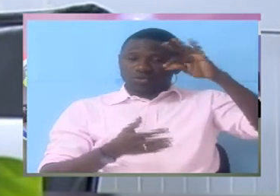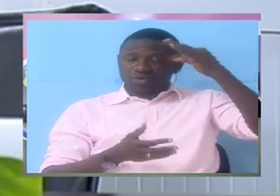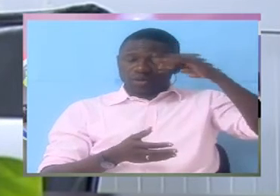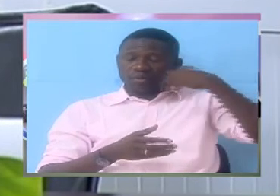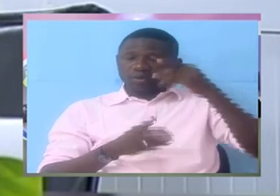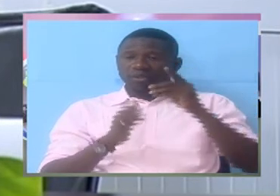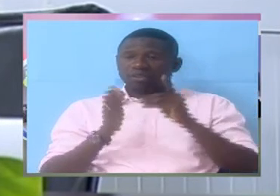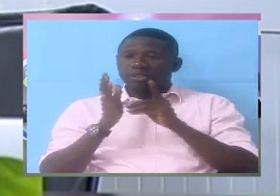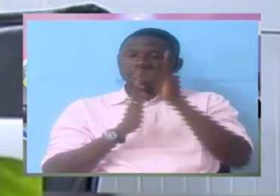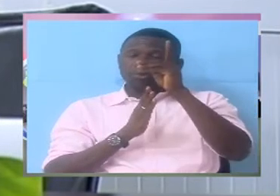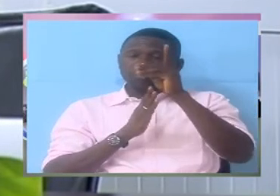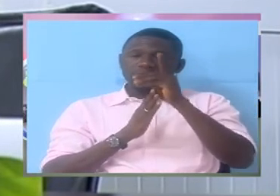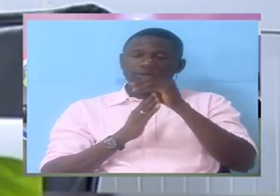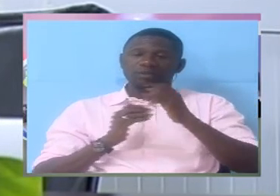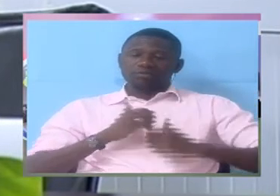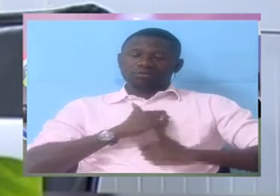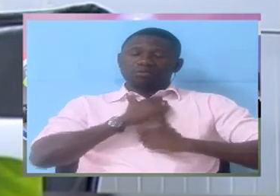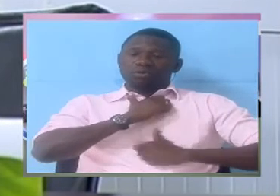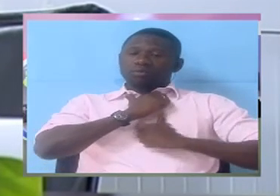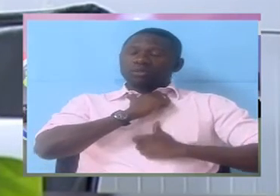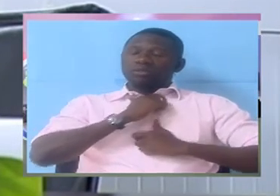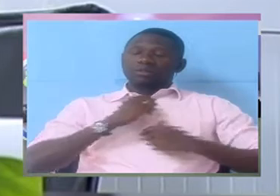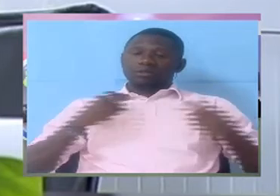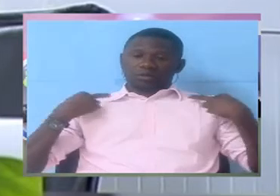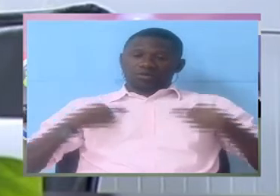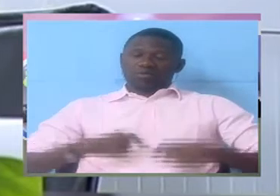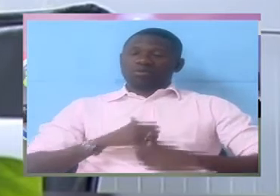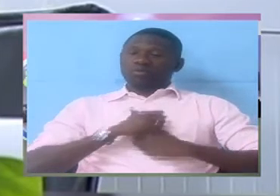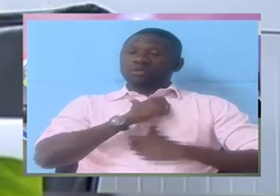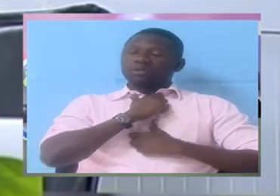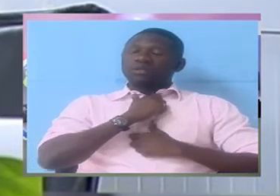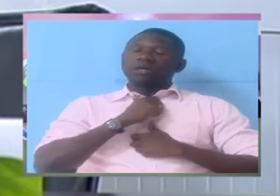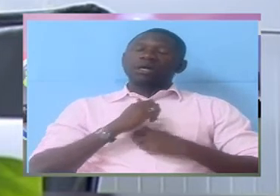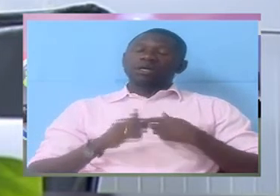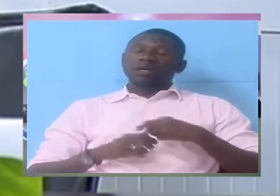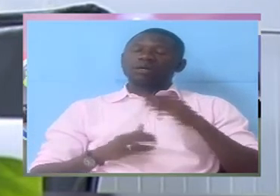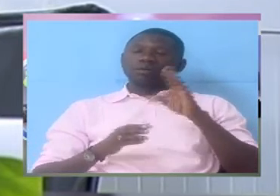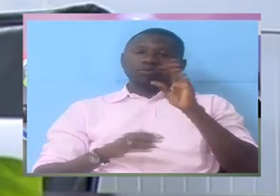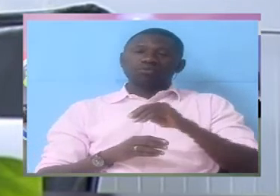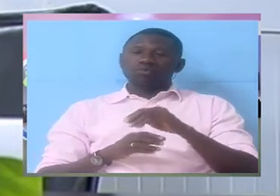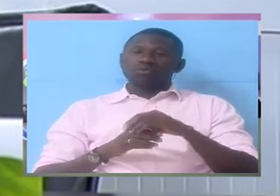karang wolem haramaya tamandi bunda. I have done conflict resolution.